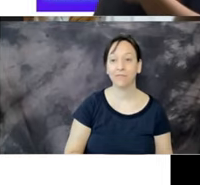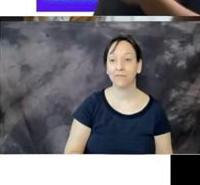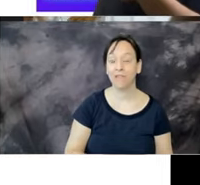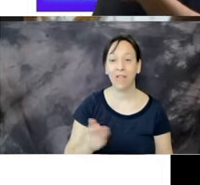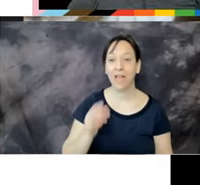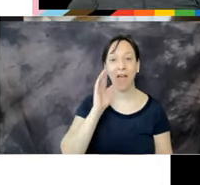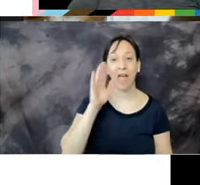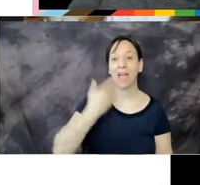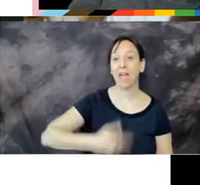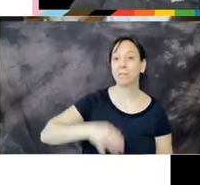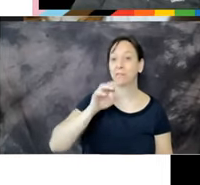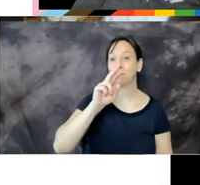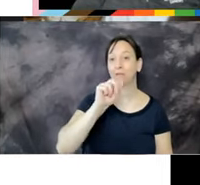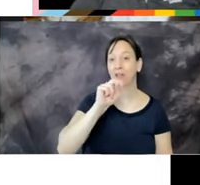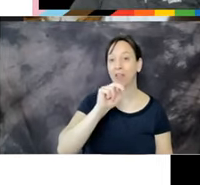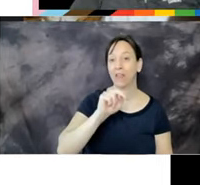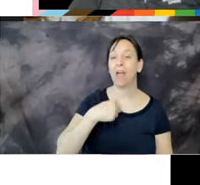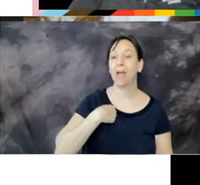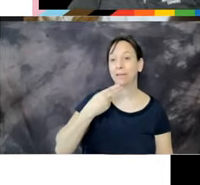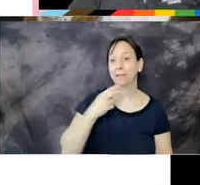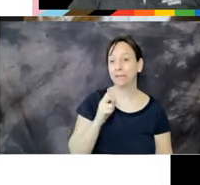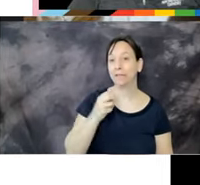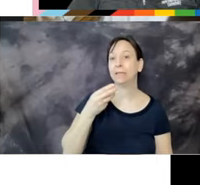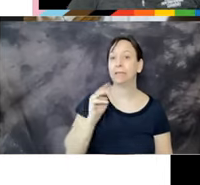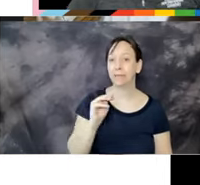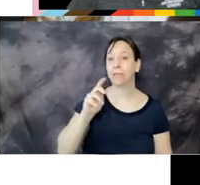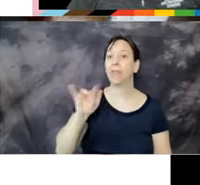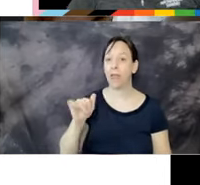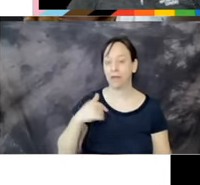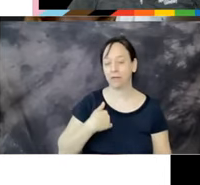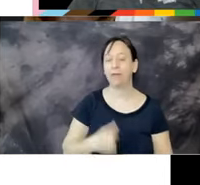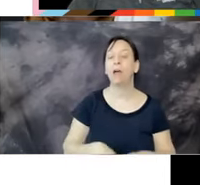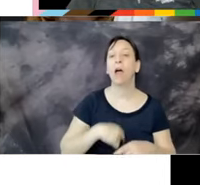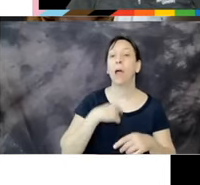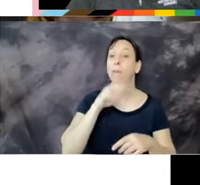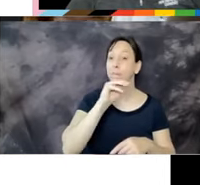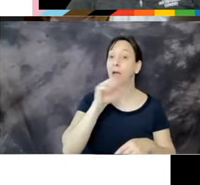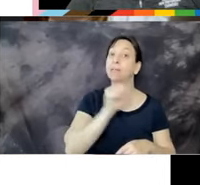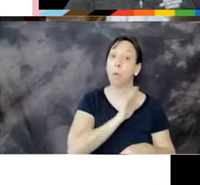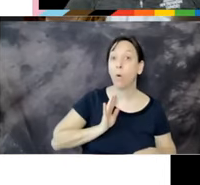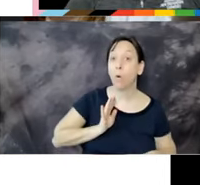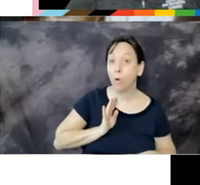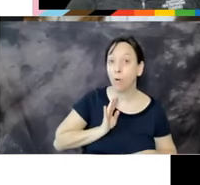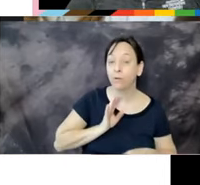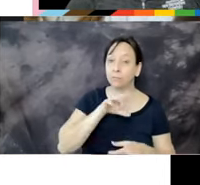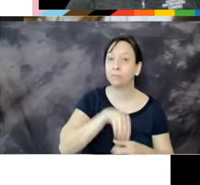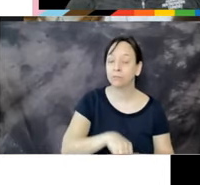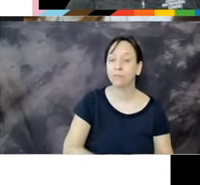Hi, I'm Fran, and I use the pronouns he, him, and they, and I am on the Mass board.